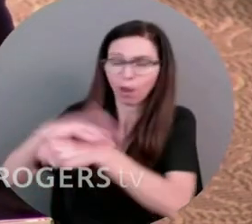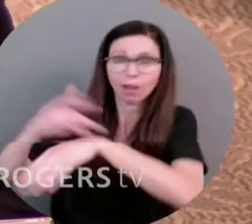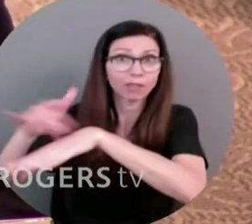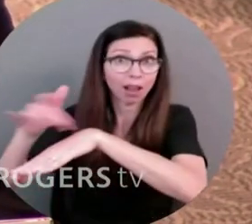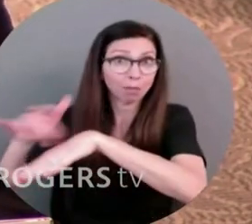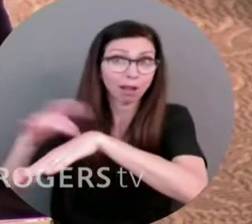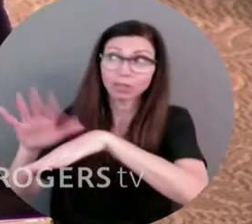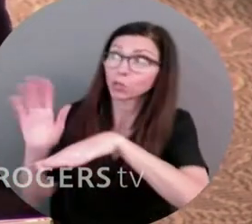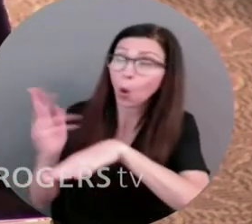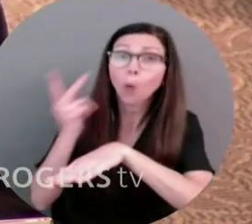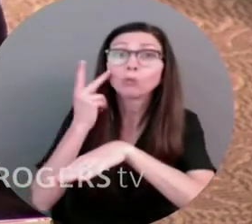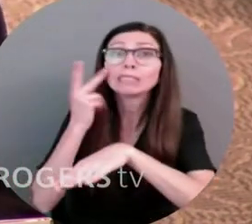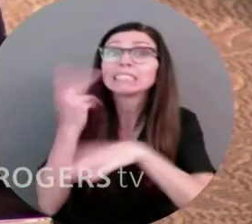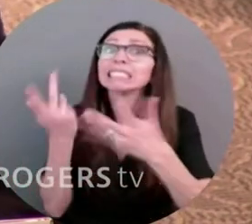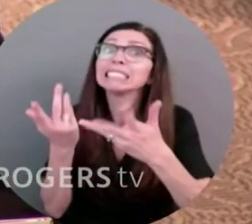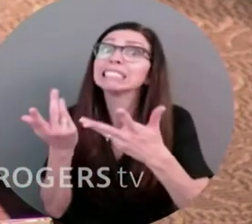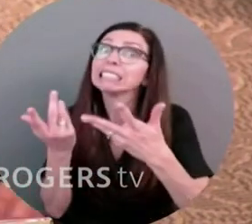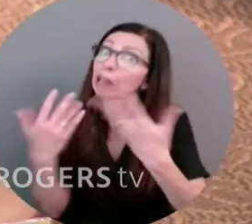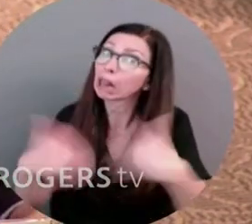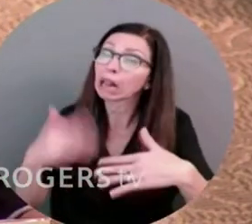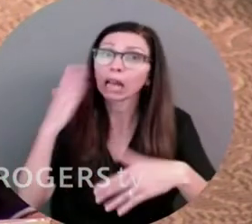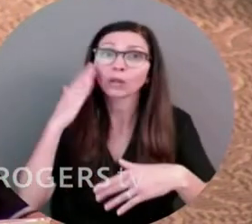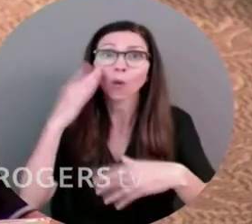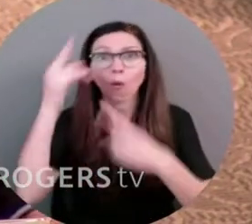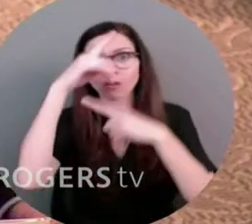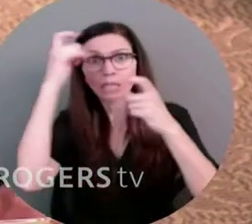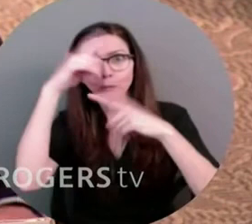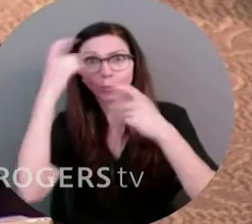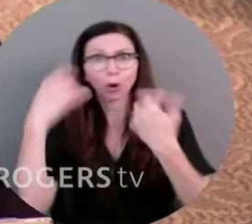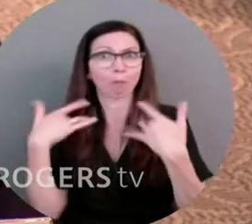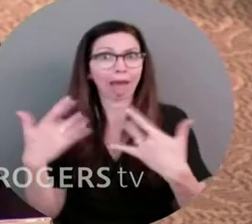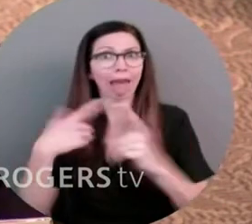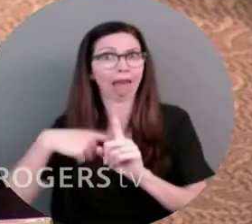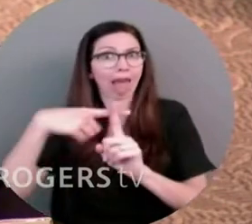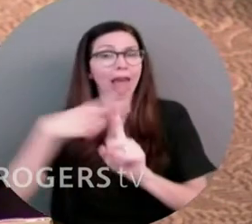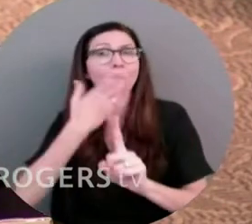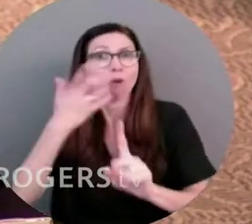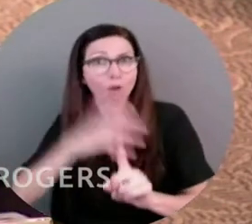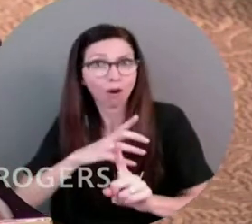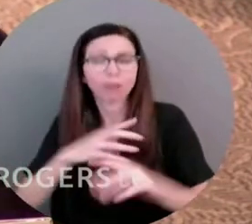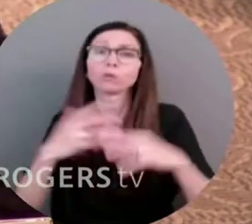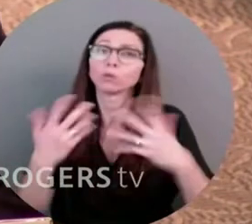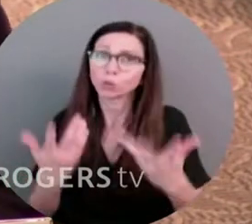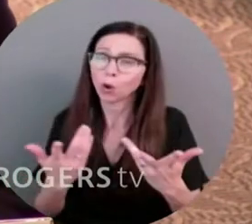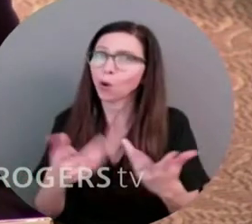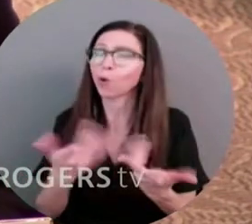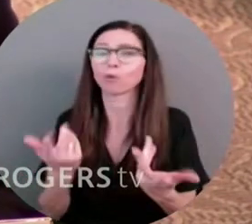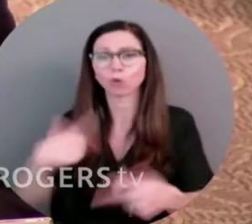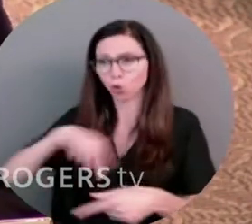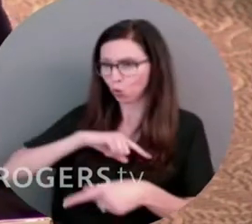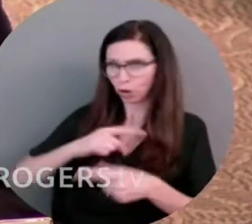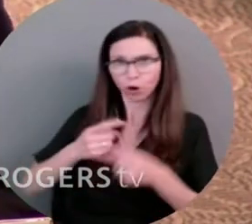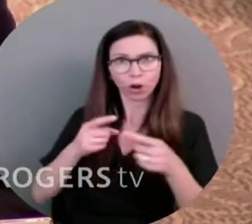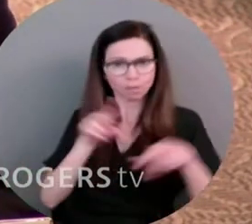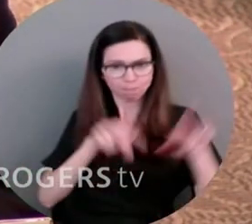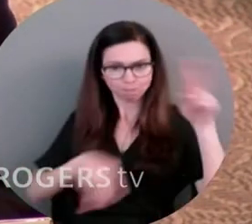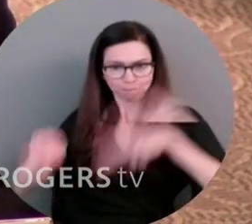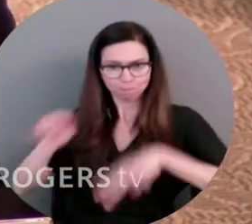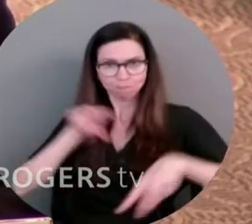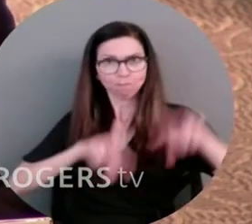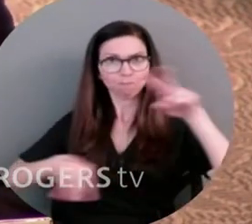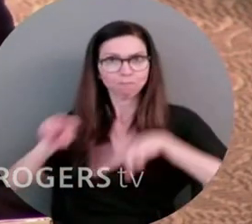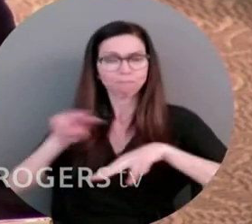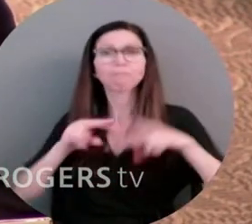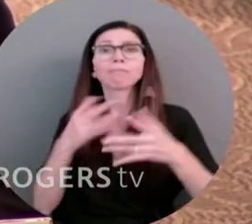we'll continue to monitor with our staff and with the councillors in each of the wards who are also feeding